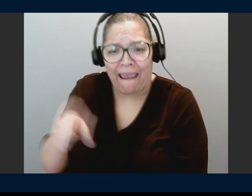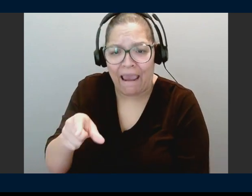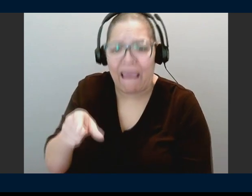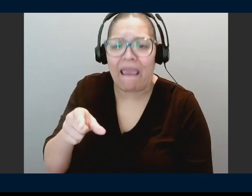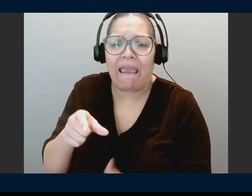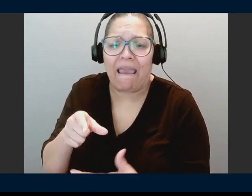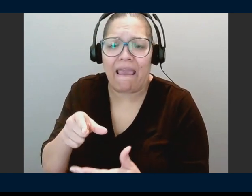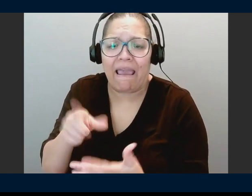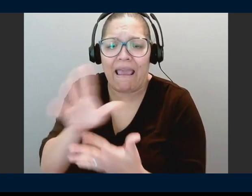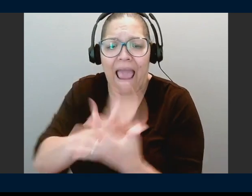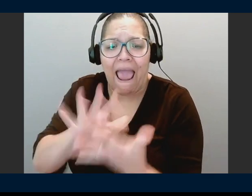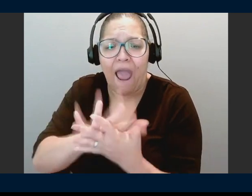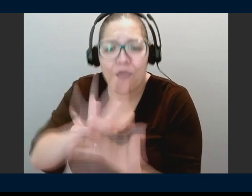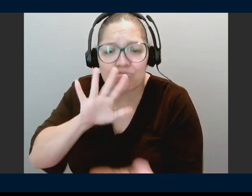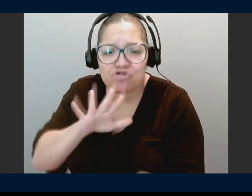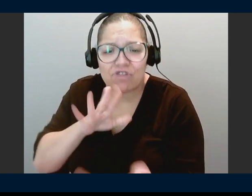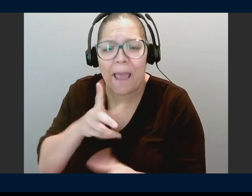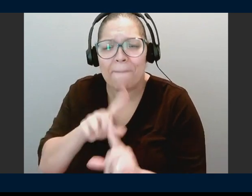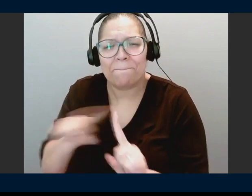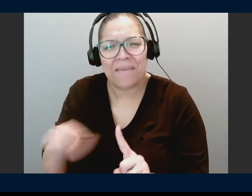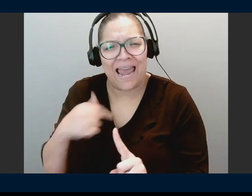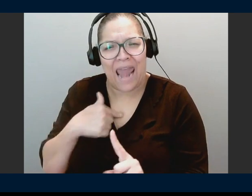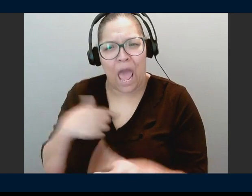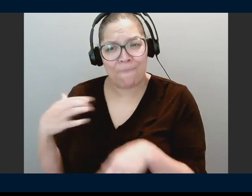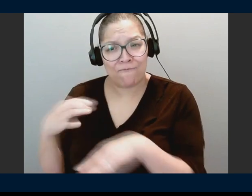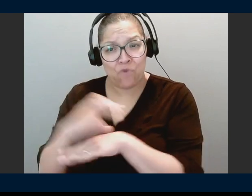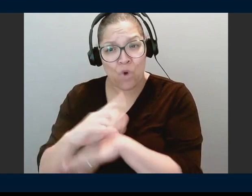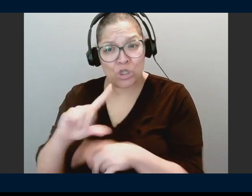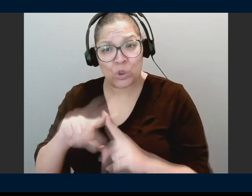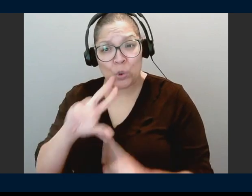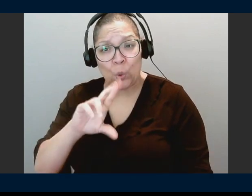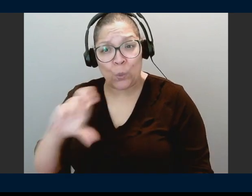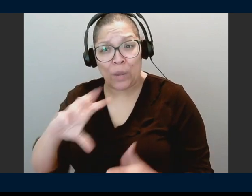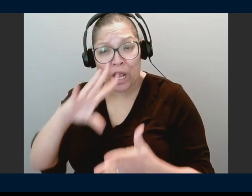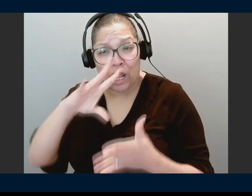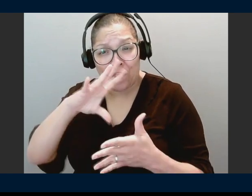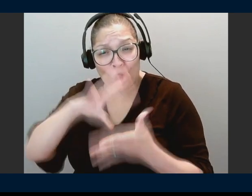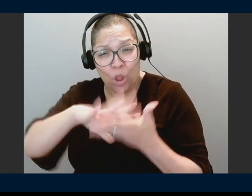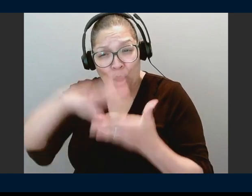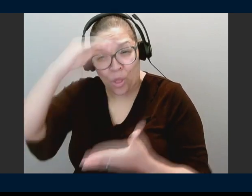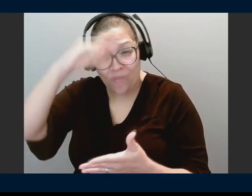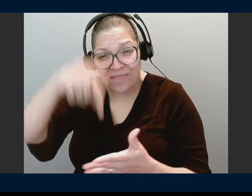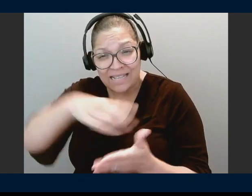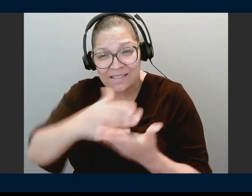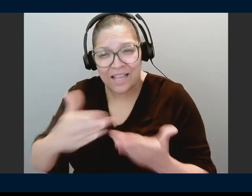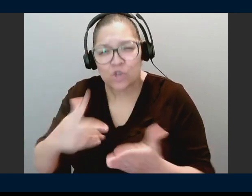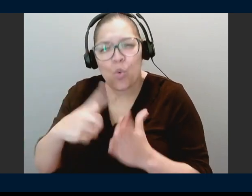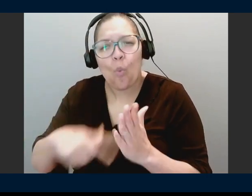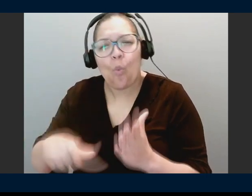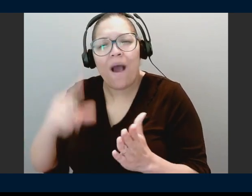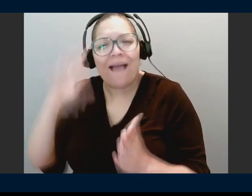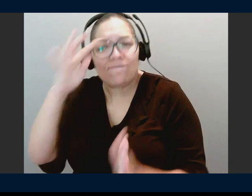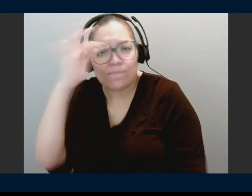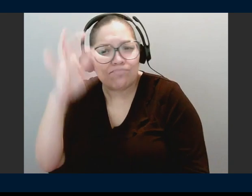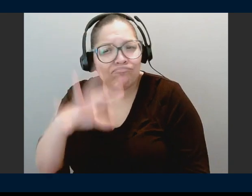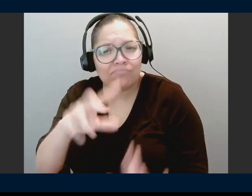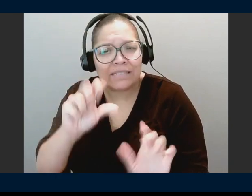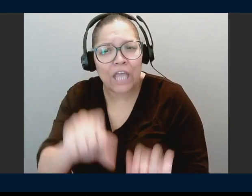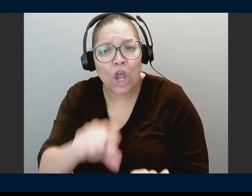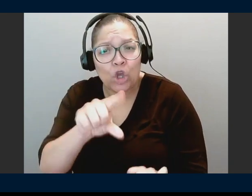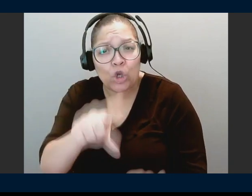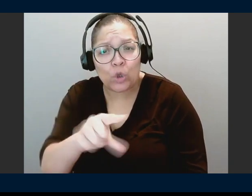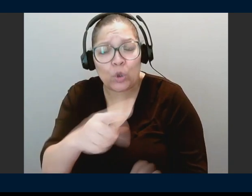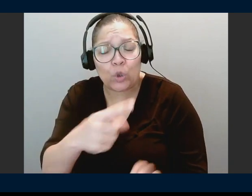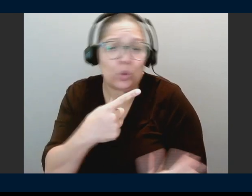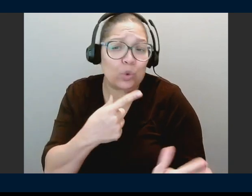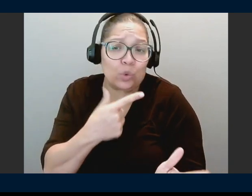I'm like being forced to like relearn them? And so what insight can you give to that? First person